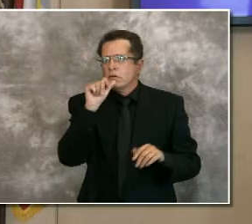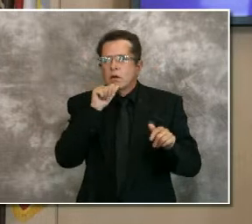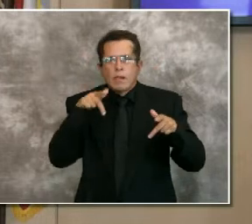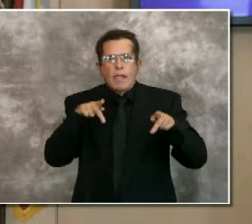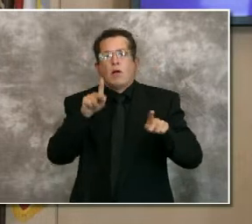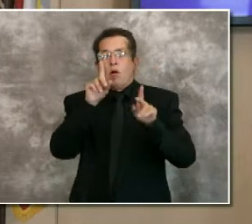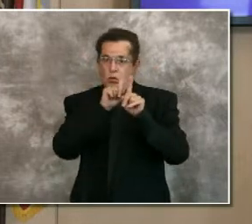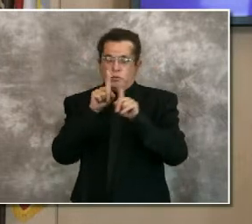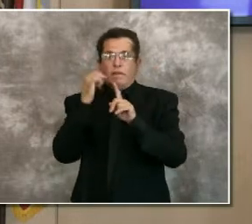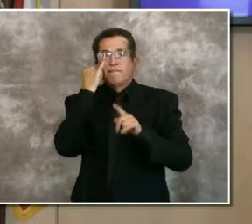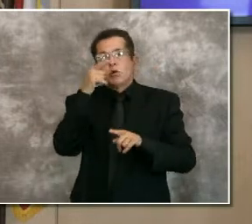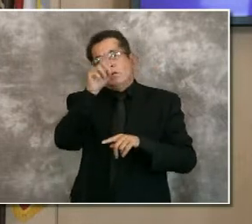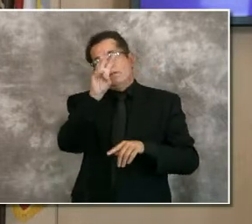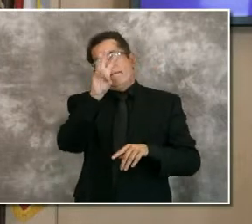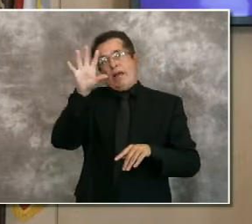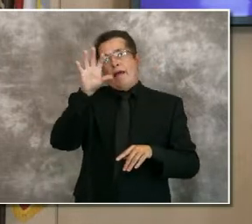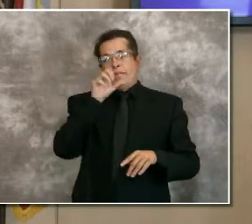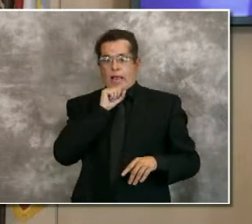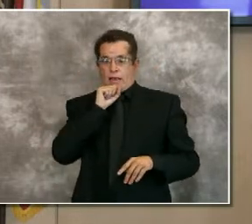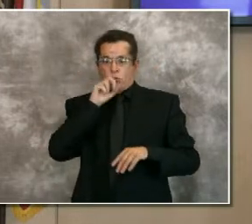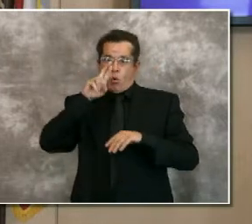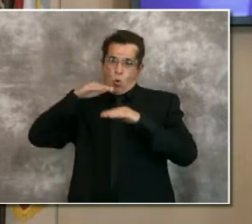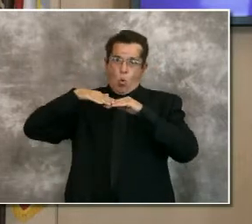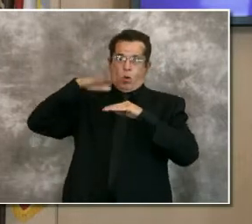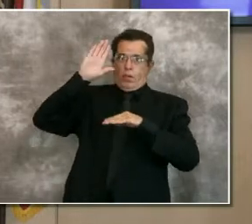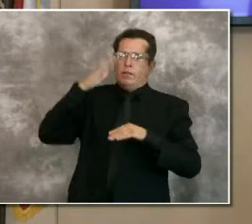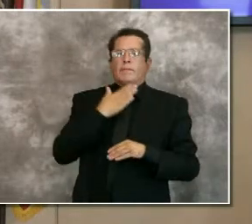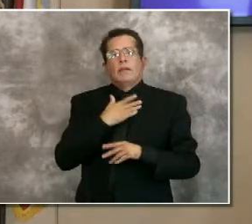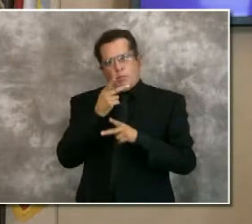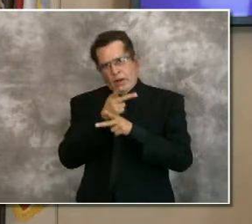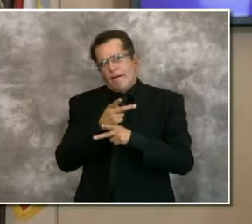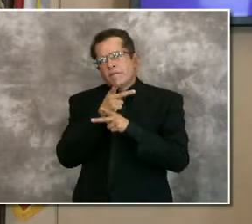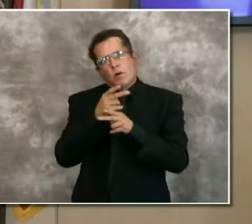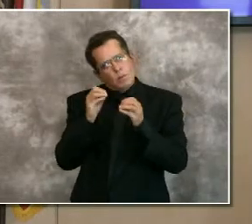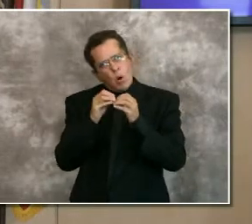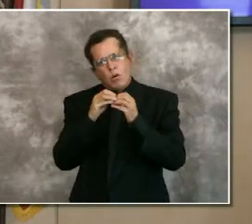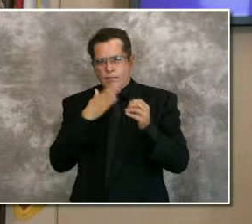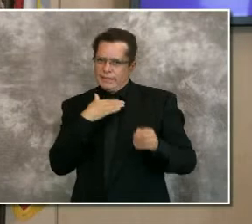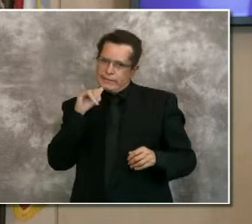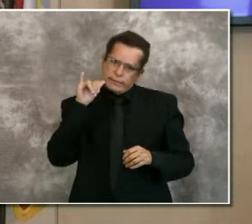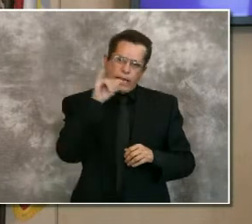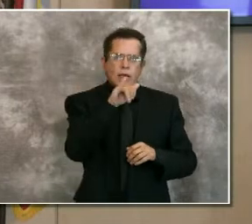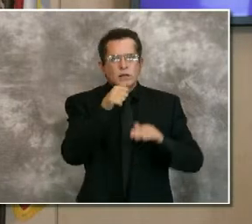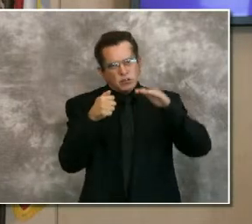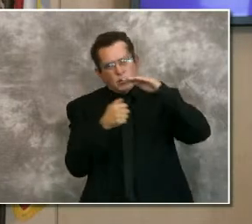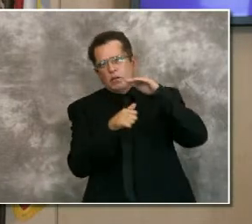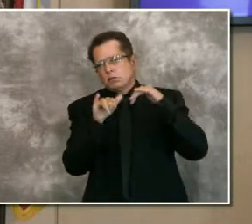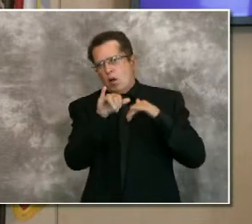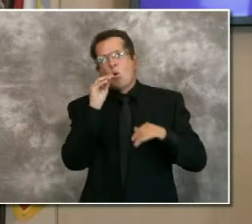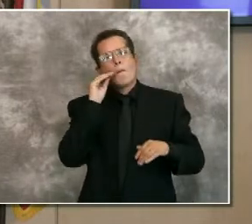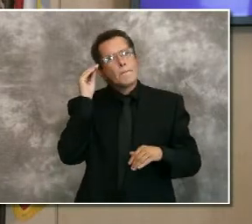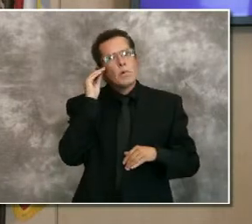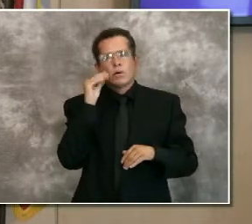to be extra careful. Please continue to shelter in place and avoid